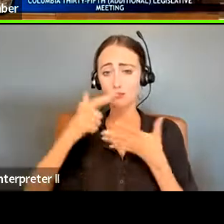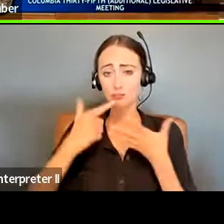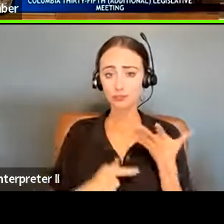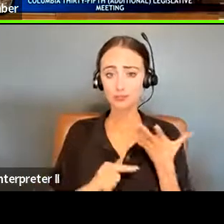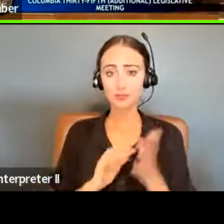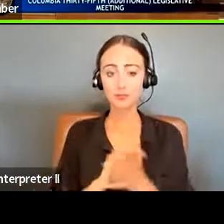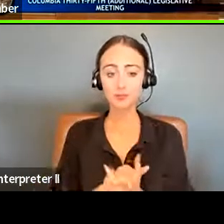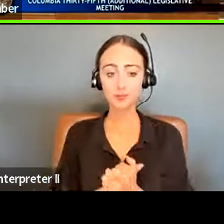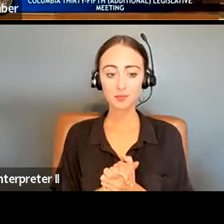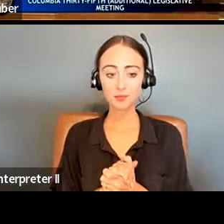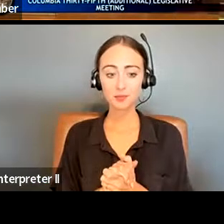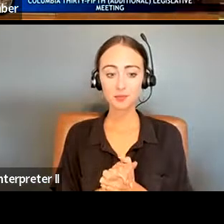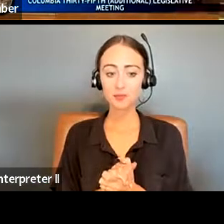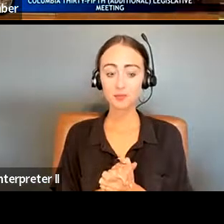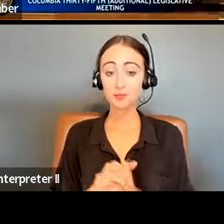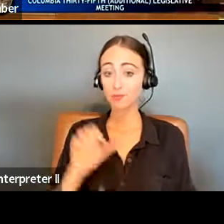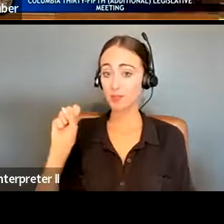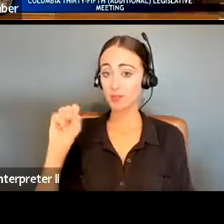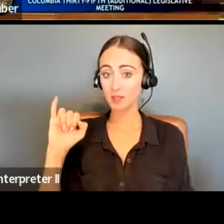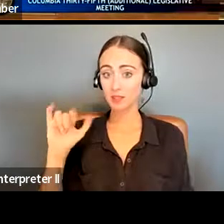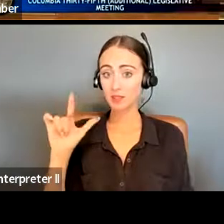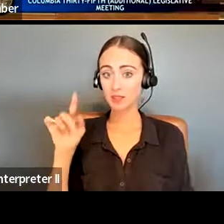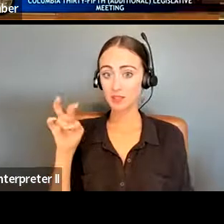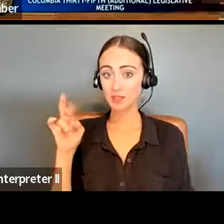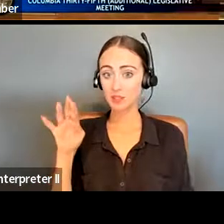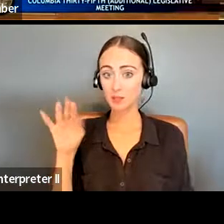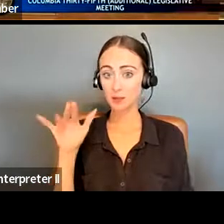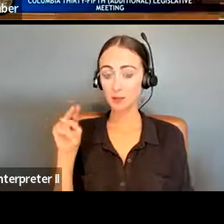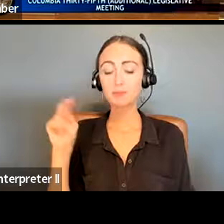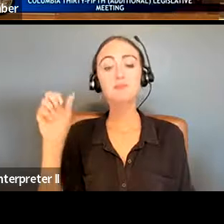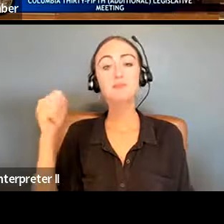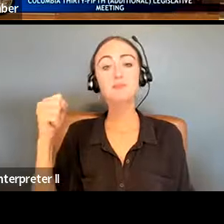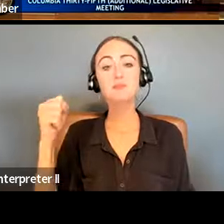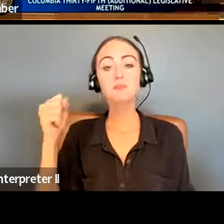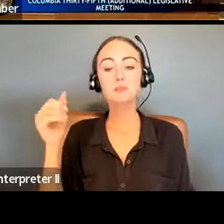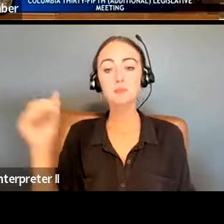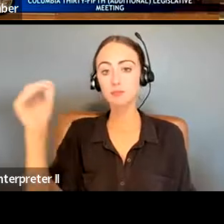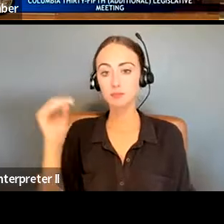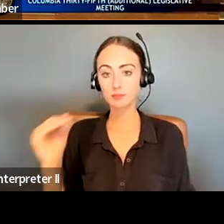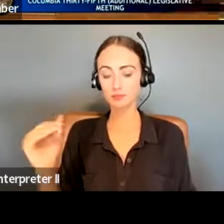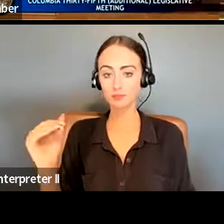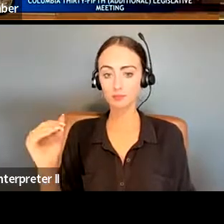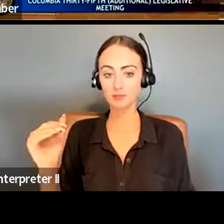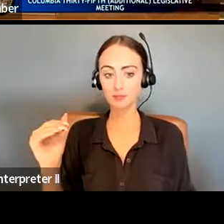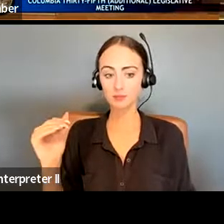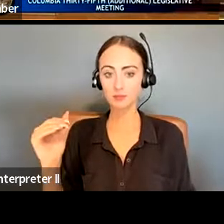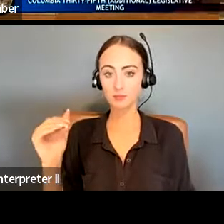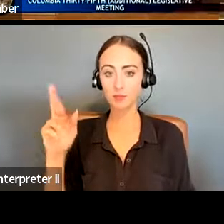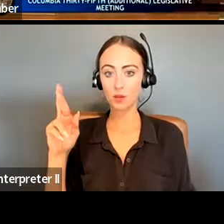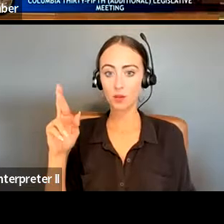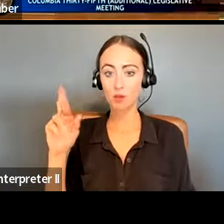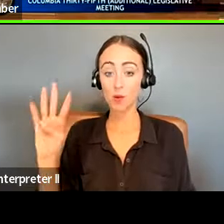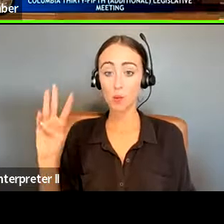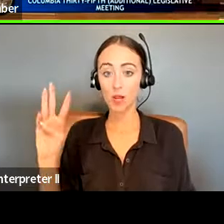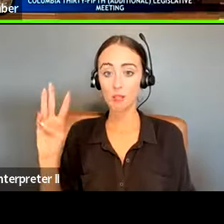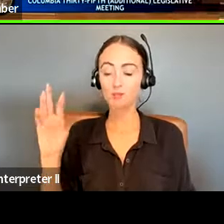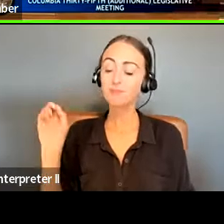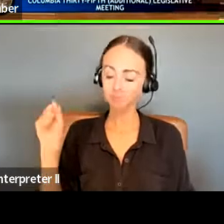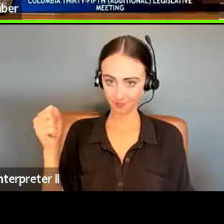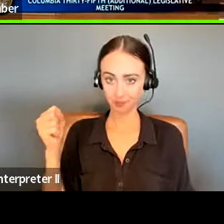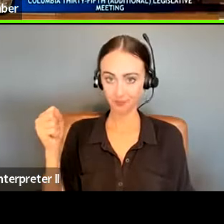please? Councilmember Silverman? Yes. Councilmember Silverman votes yes. Councilmember Robert White?